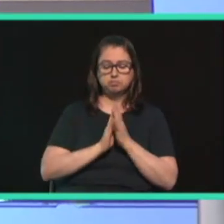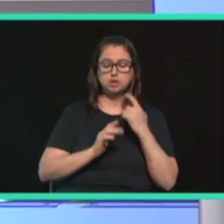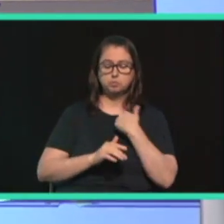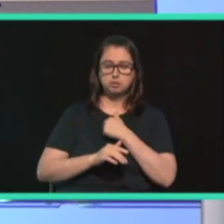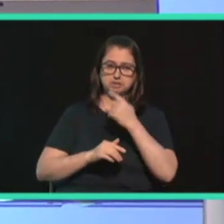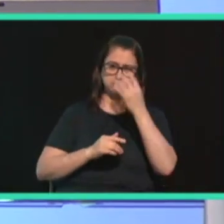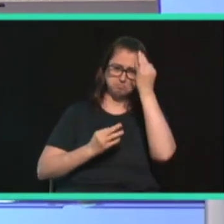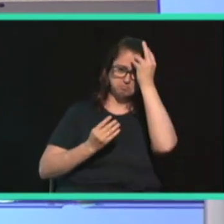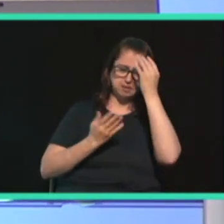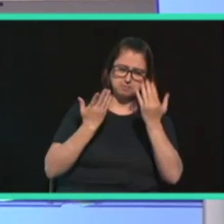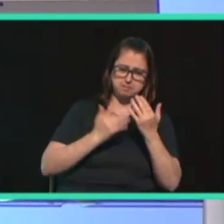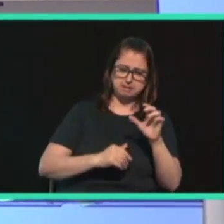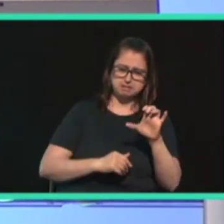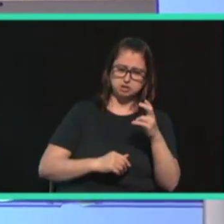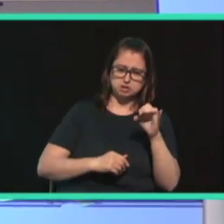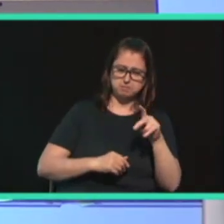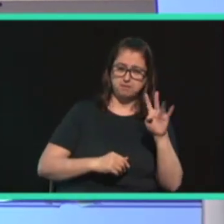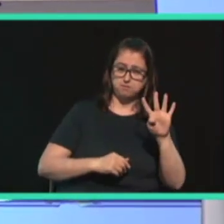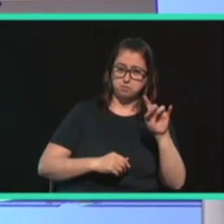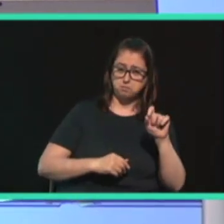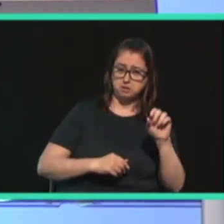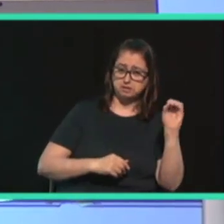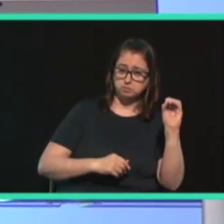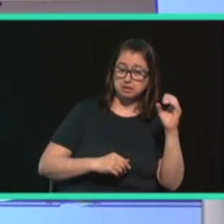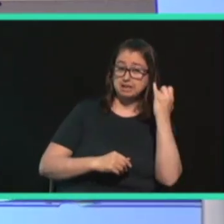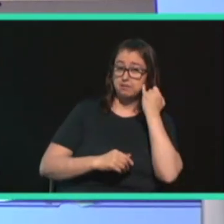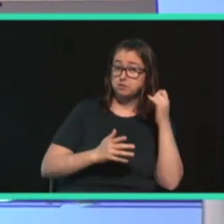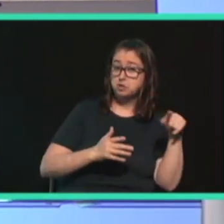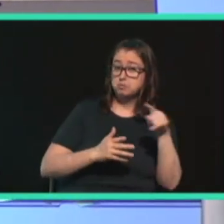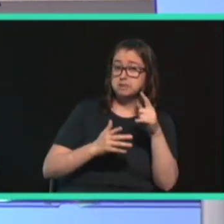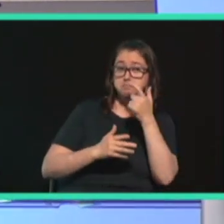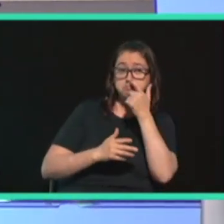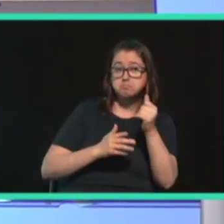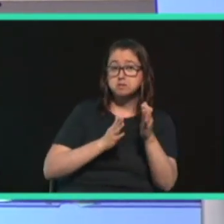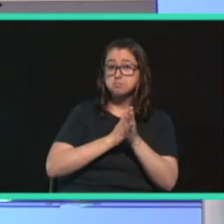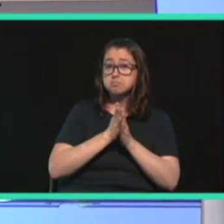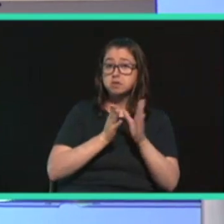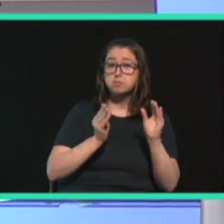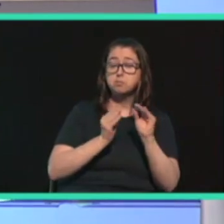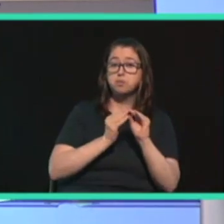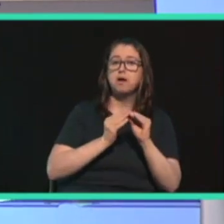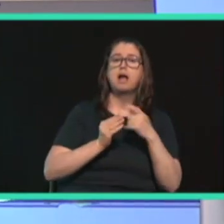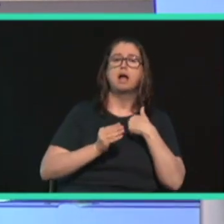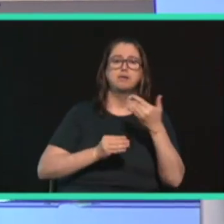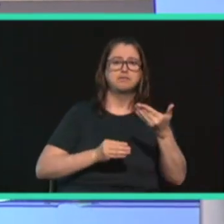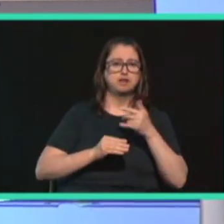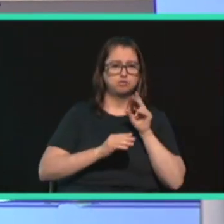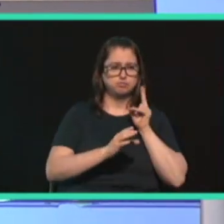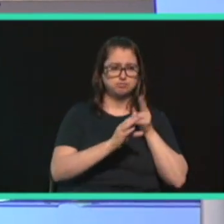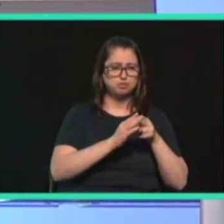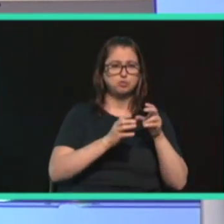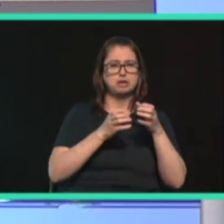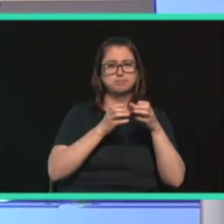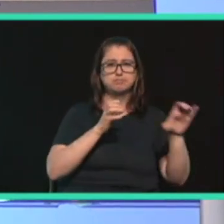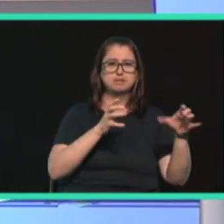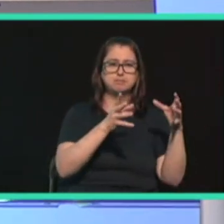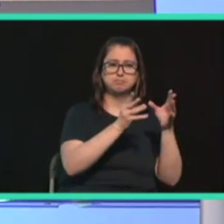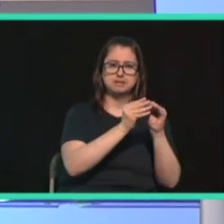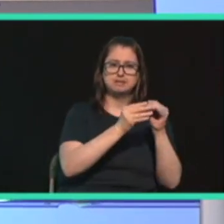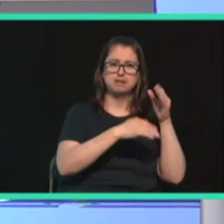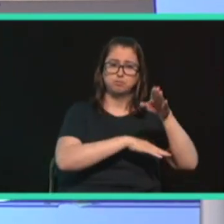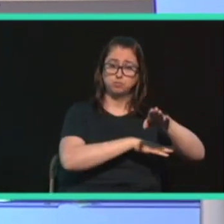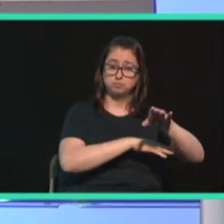CHIP 4.0. If you would like to hear more about that, I'd invite you to join our breakout session this